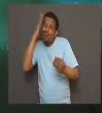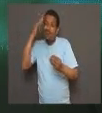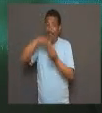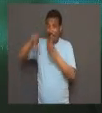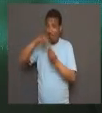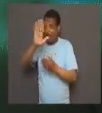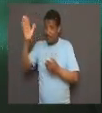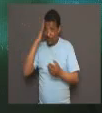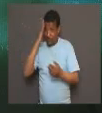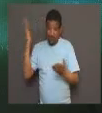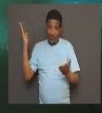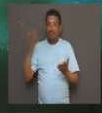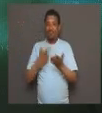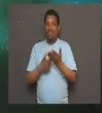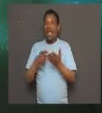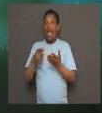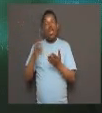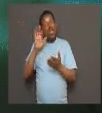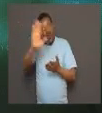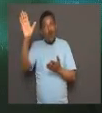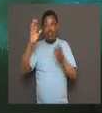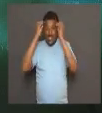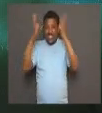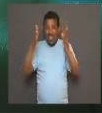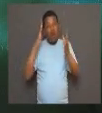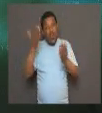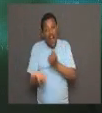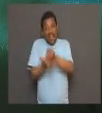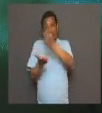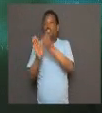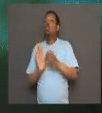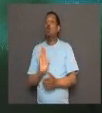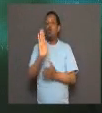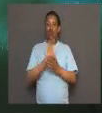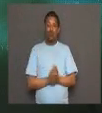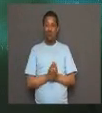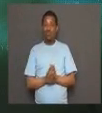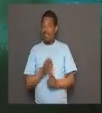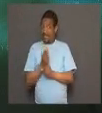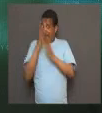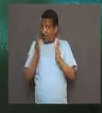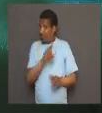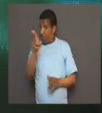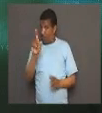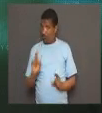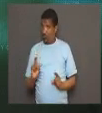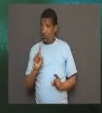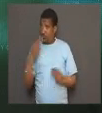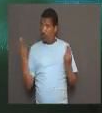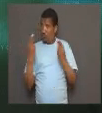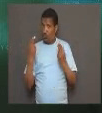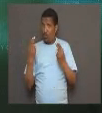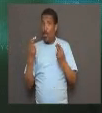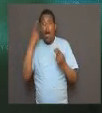you. Your teacher will assist you. Make sure that you use